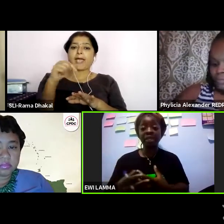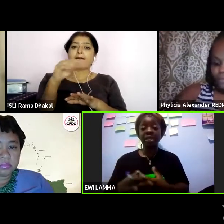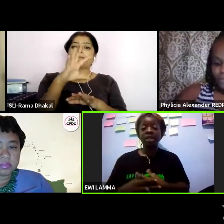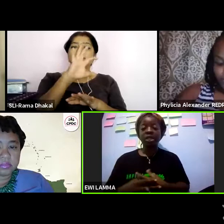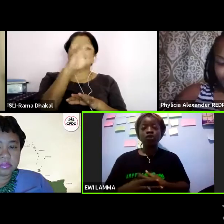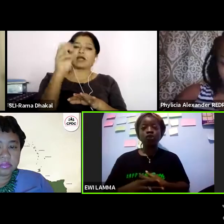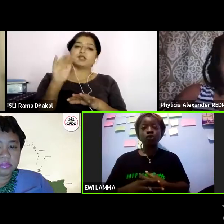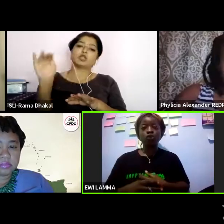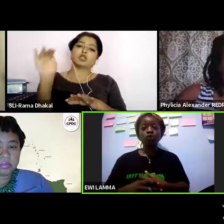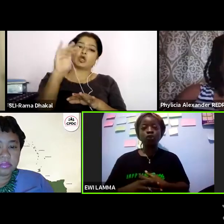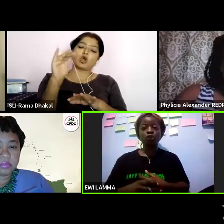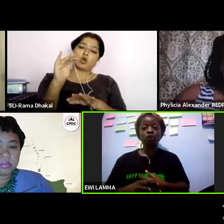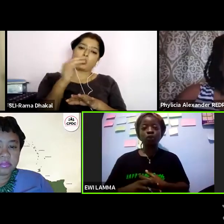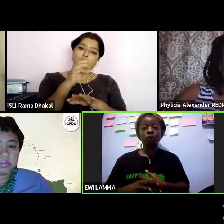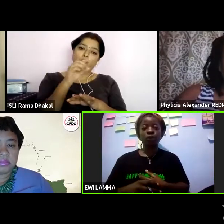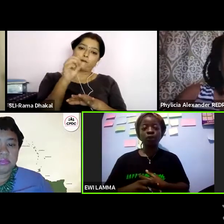materially